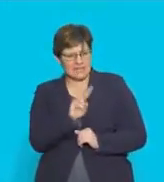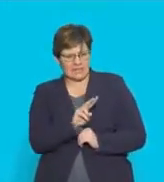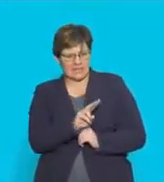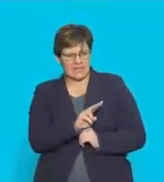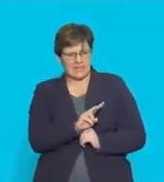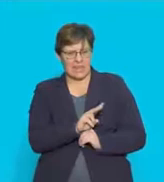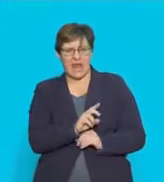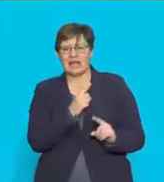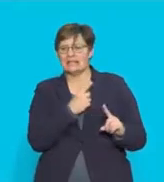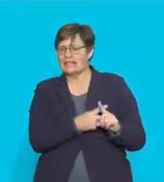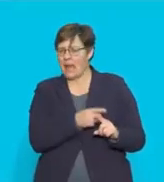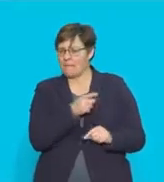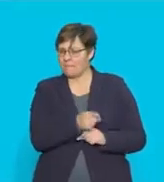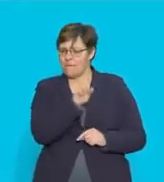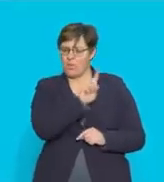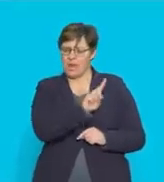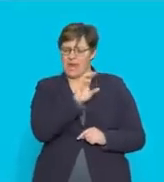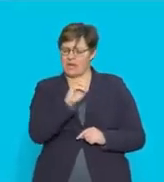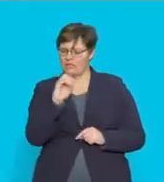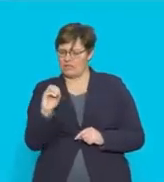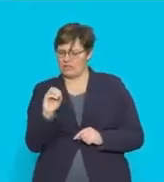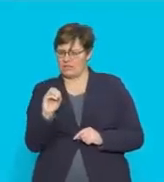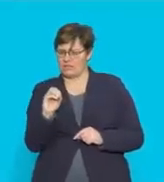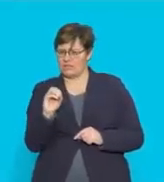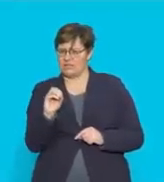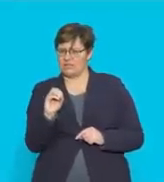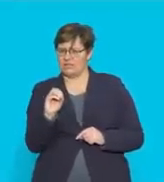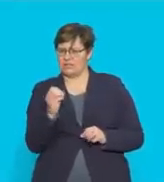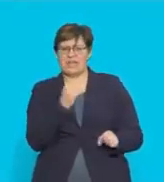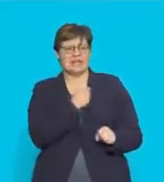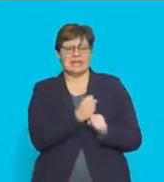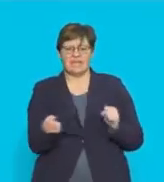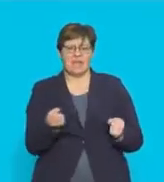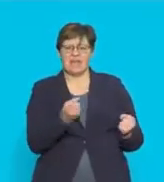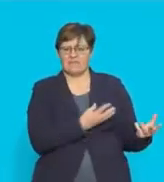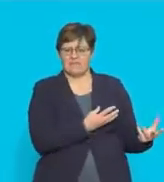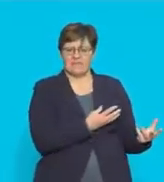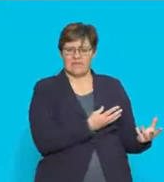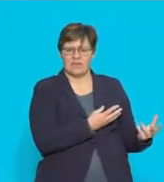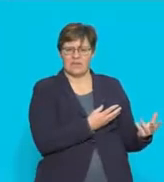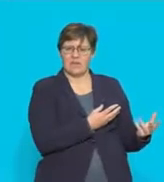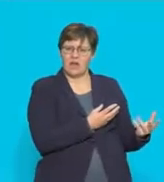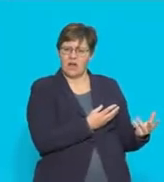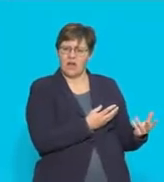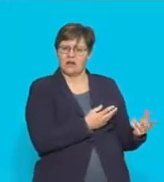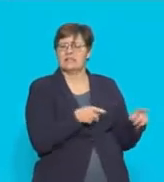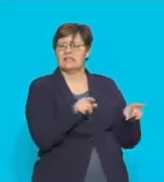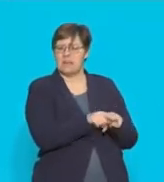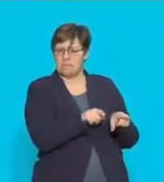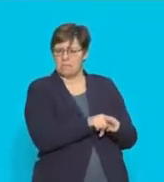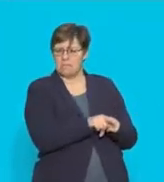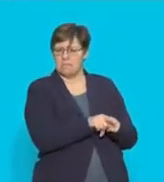if I multiply this by 100, it will never give me a point where I can get